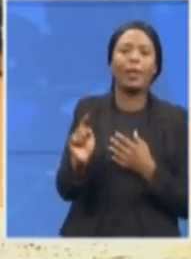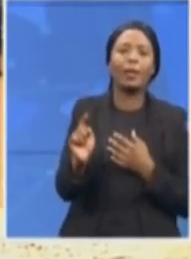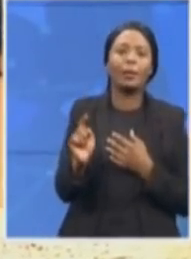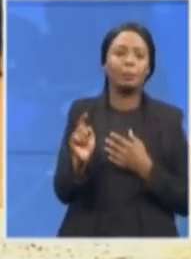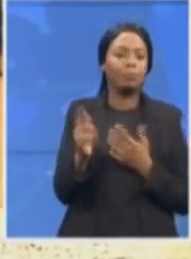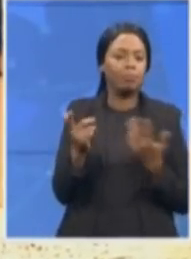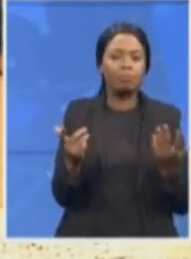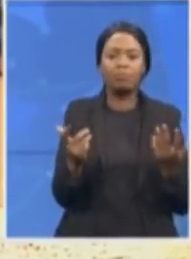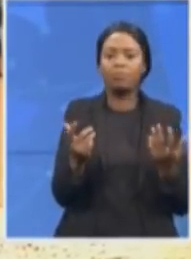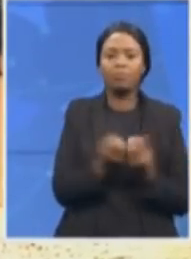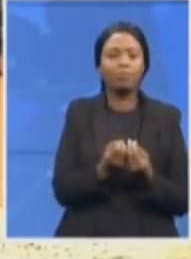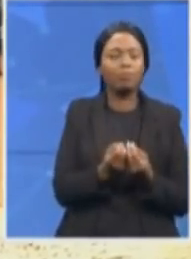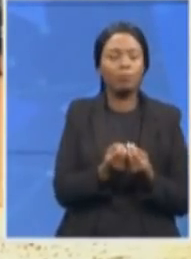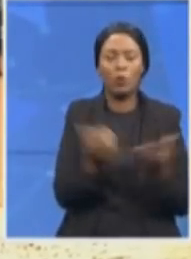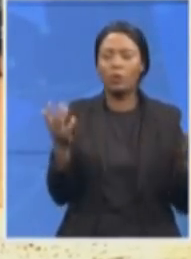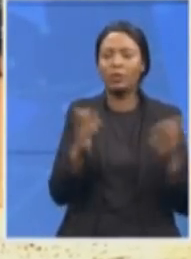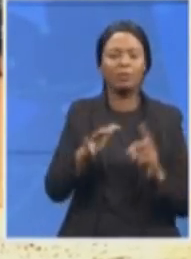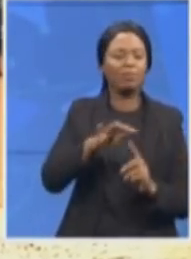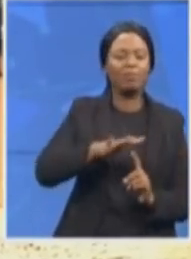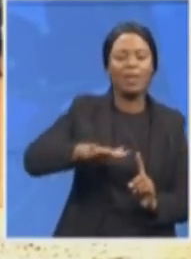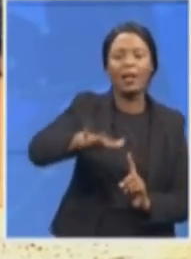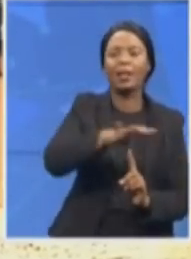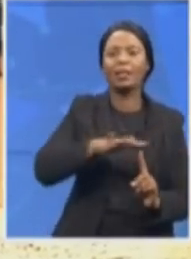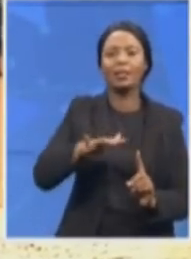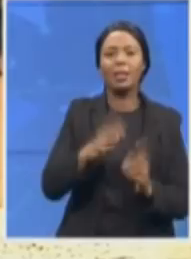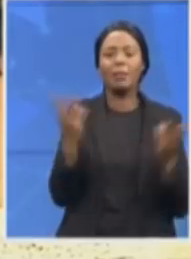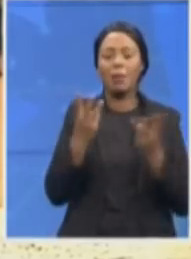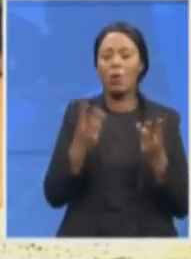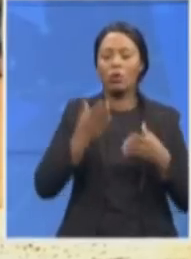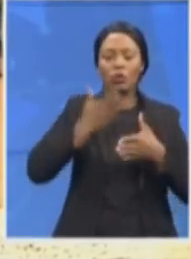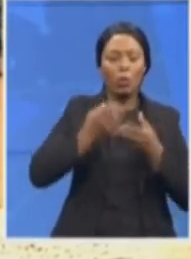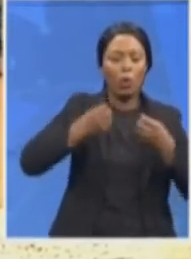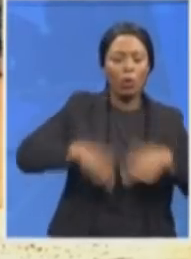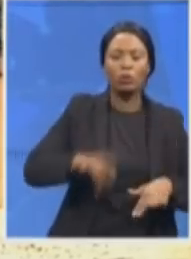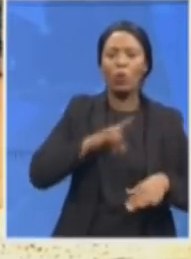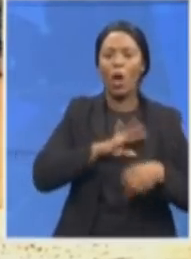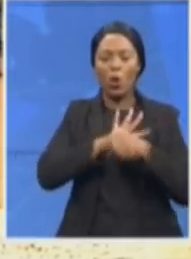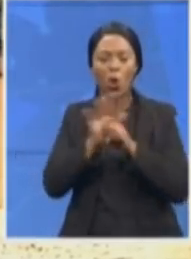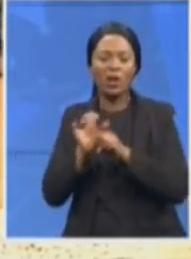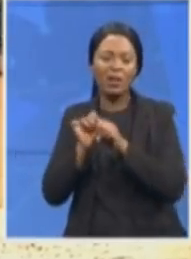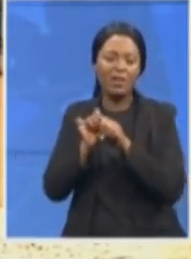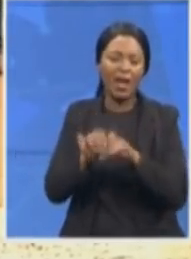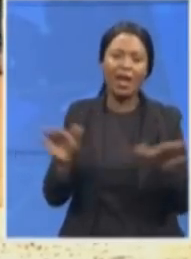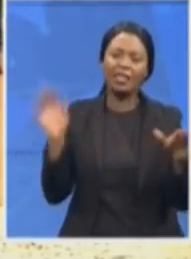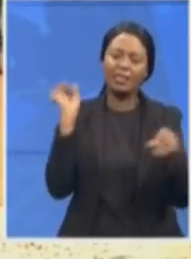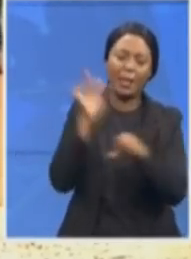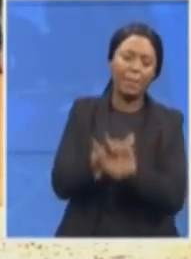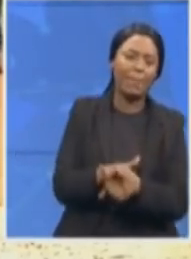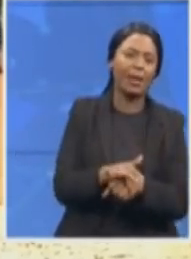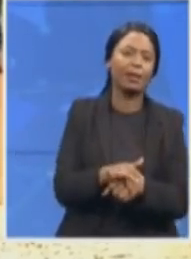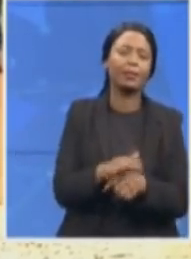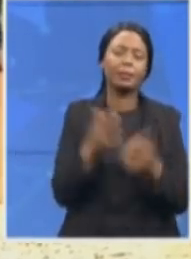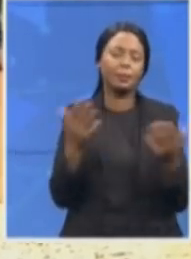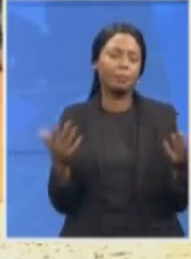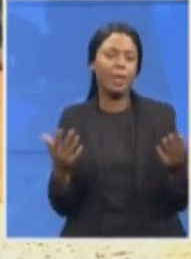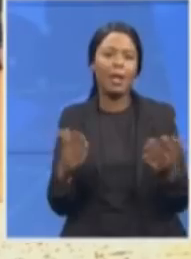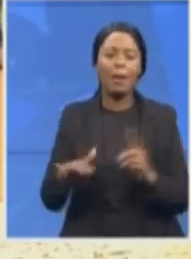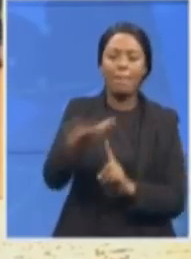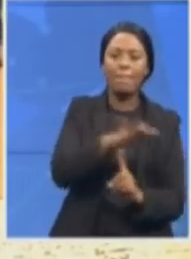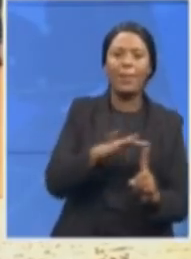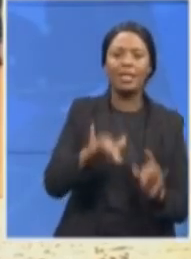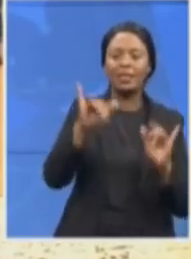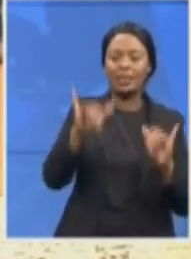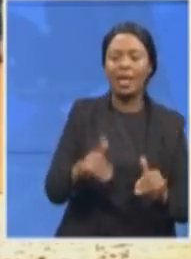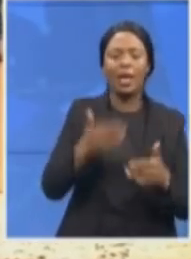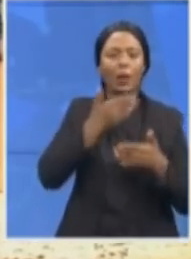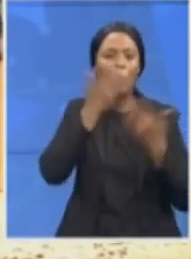have lost their jobs as a result of COVID and have no place to stay, have made alternatives, and it's a fight between the